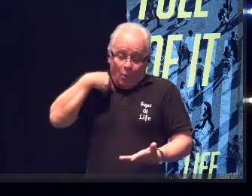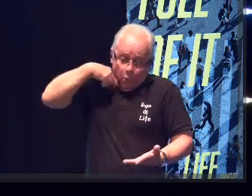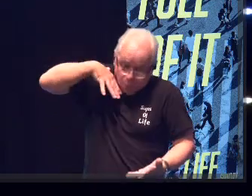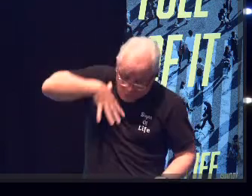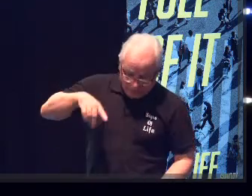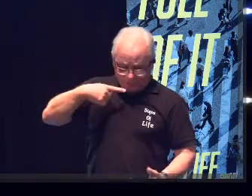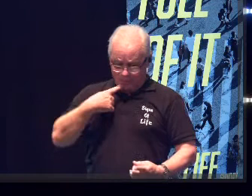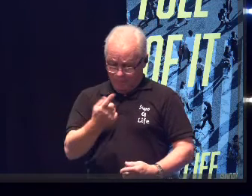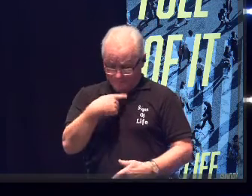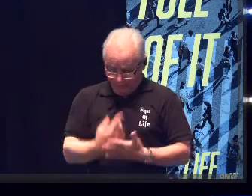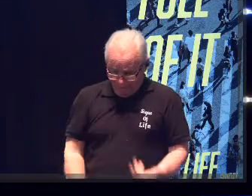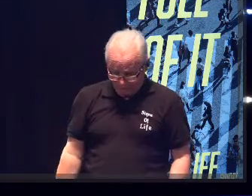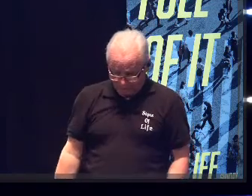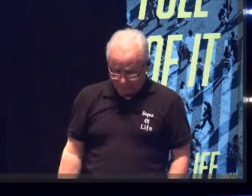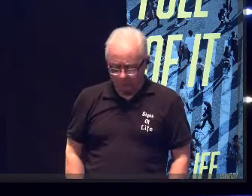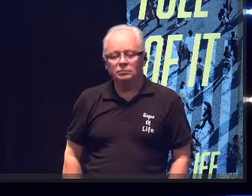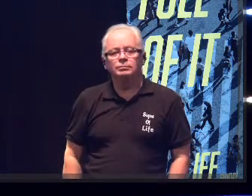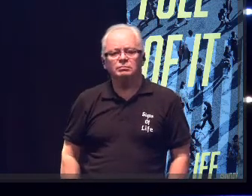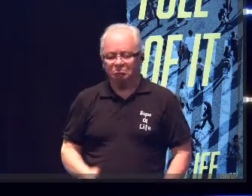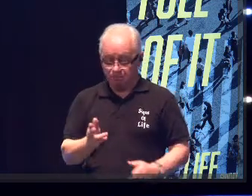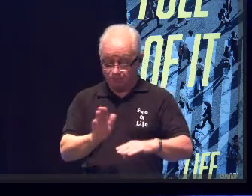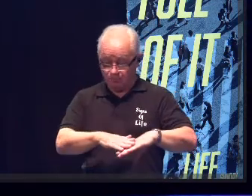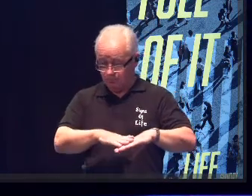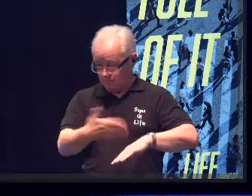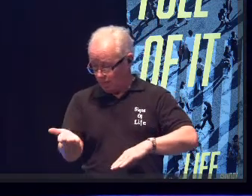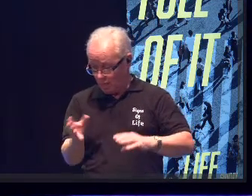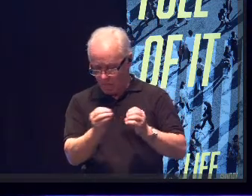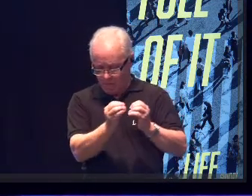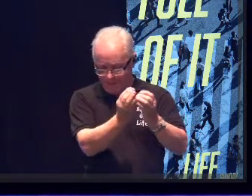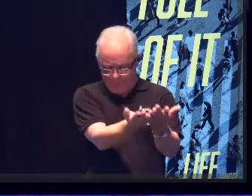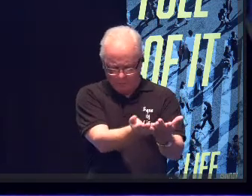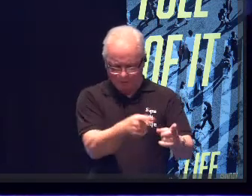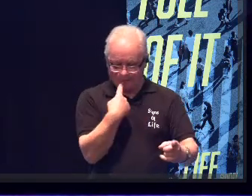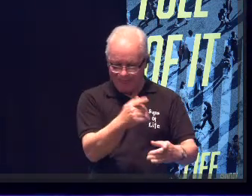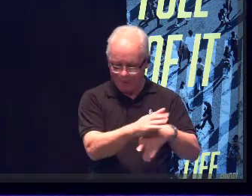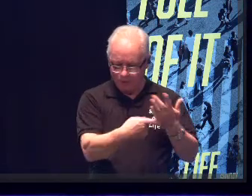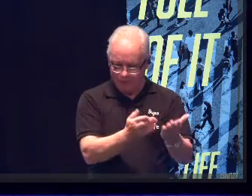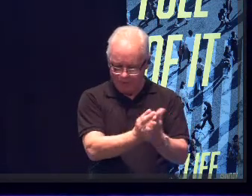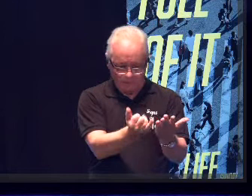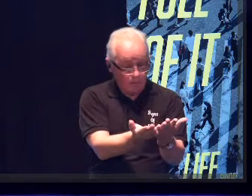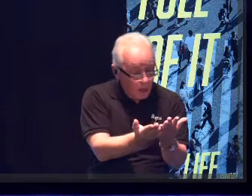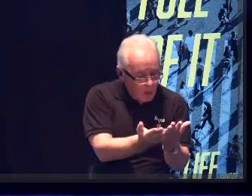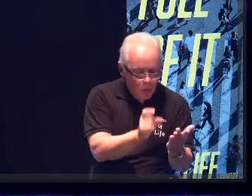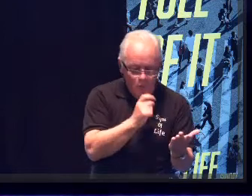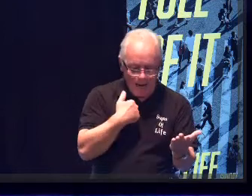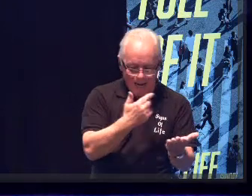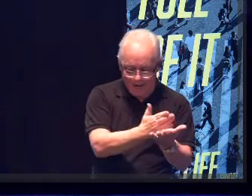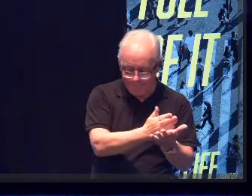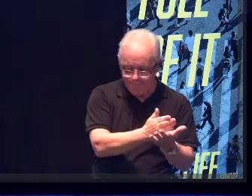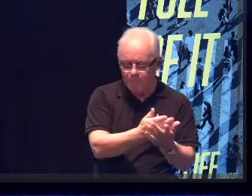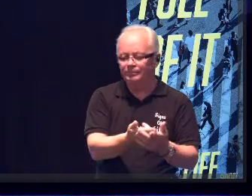And the problem that we face as Christians is that in this post-Christian, post-truth society,